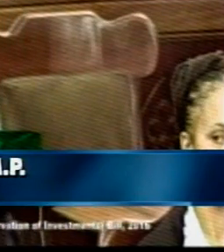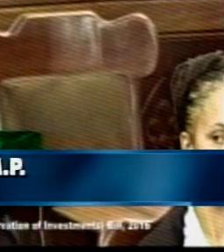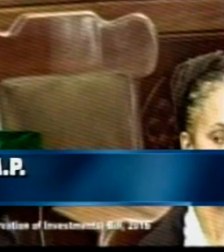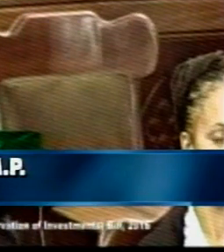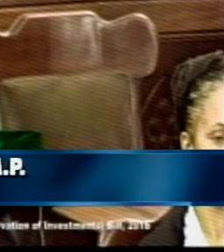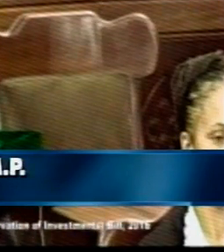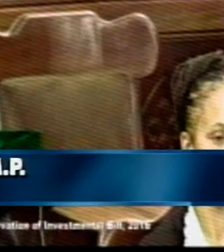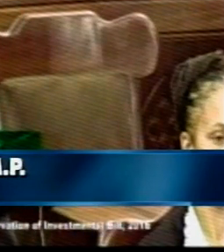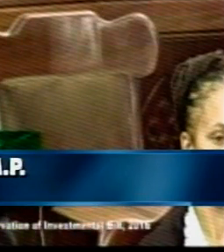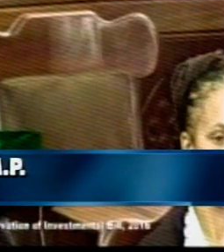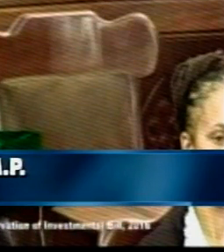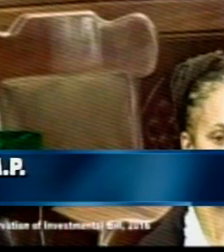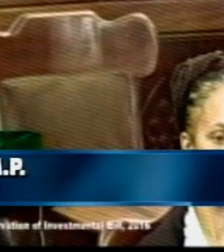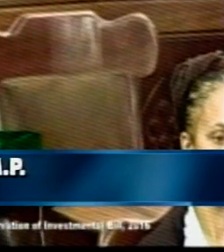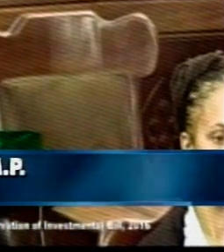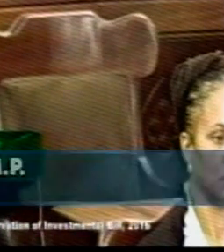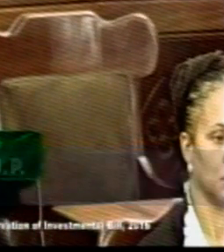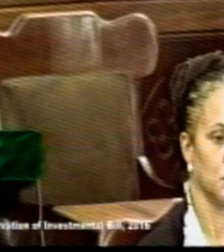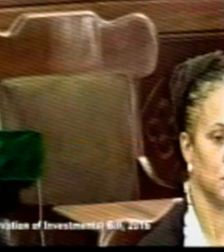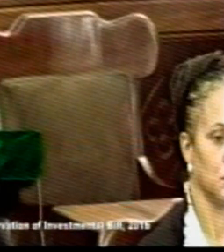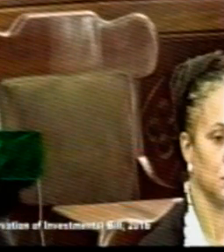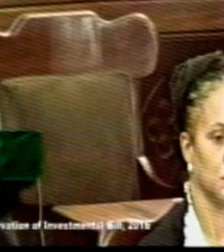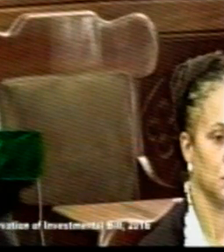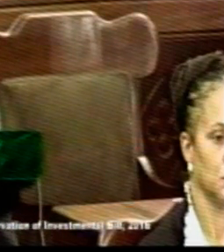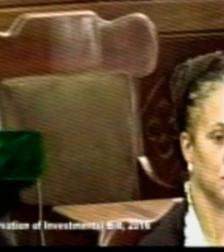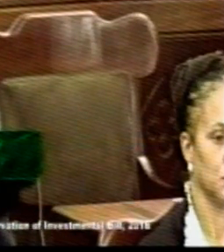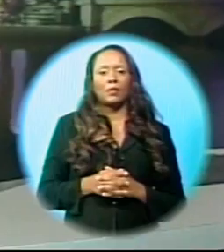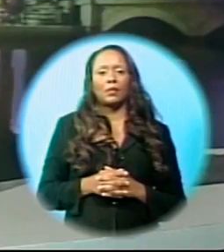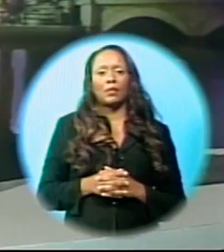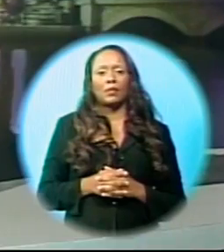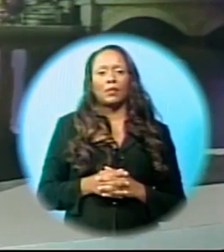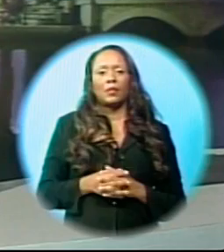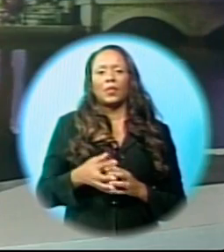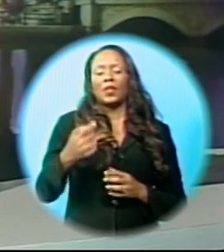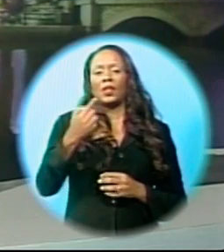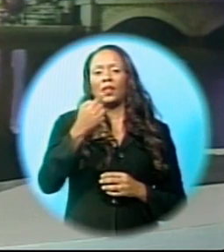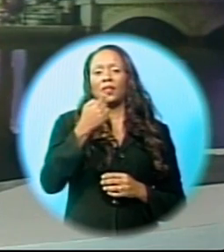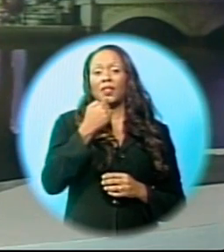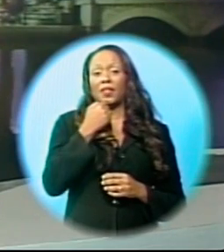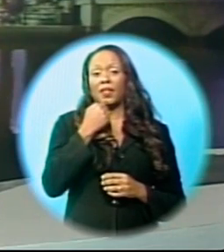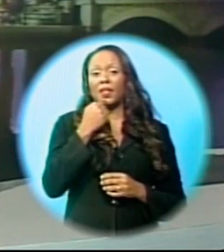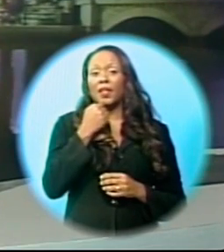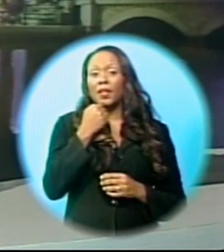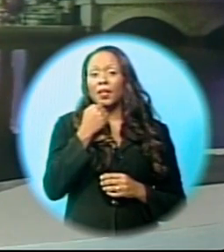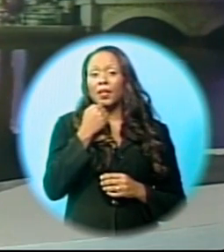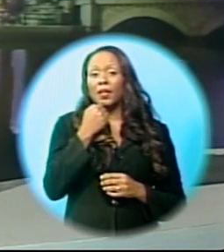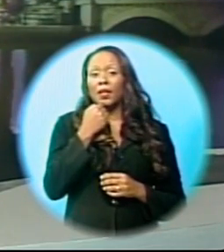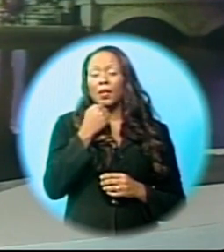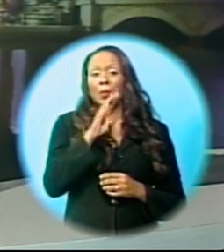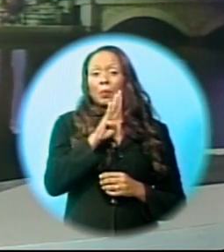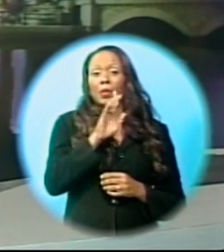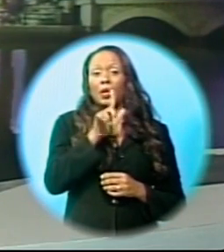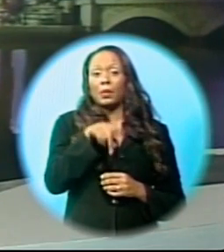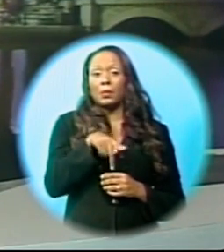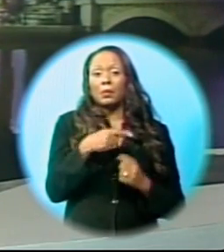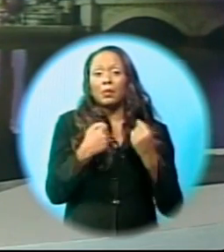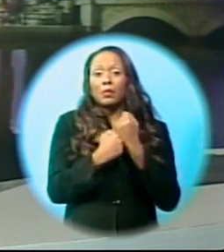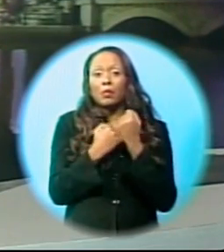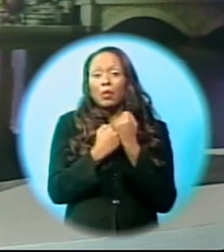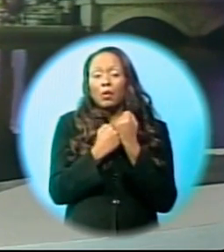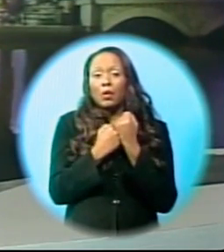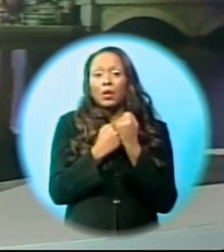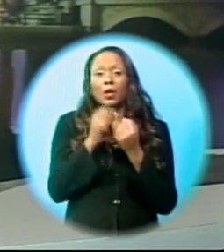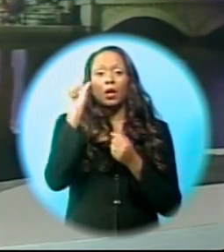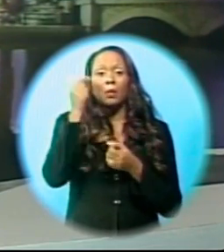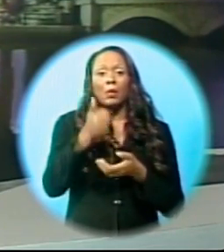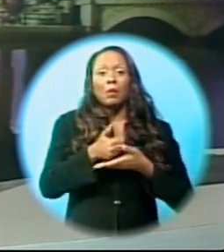reality that all Barbadians need to accept. Well, Ms. Mottley says while the opposition supports government's intervention